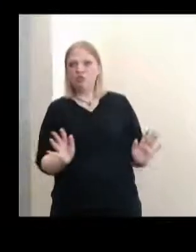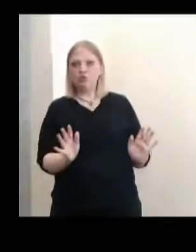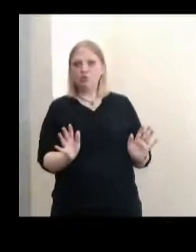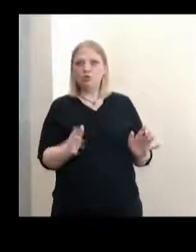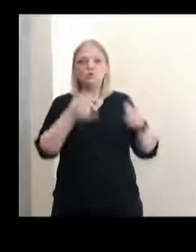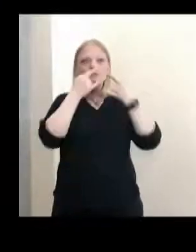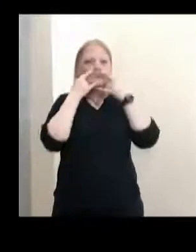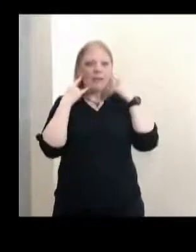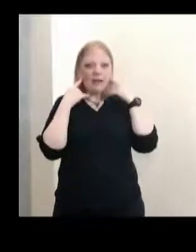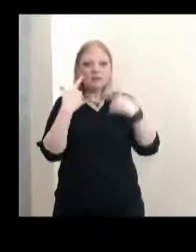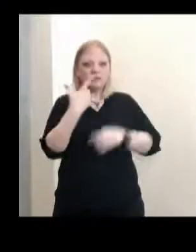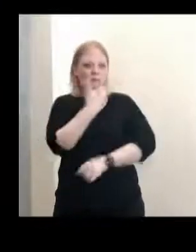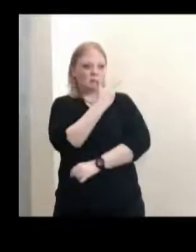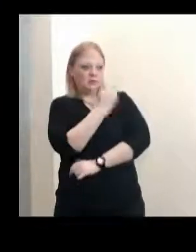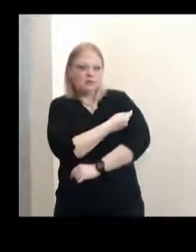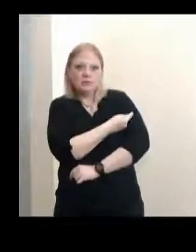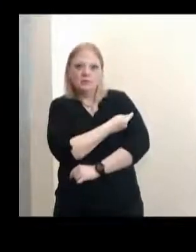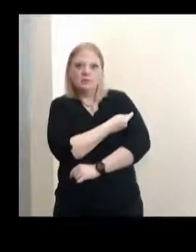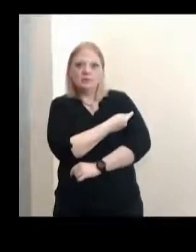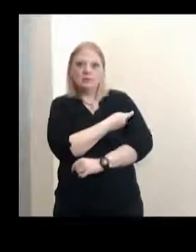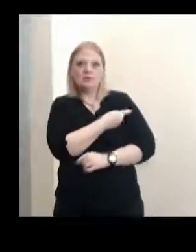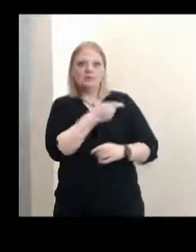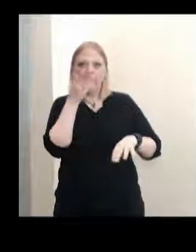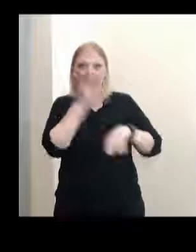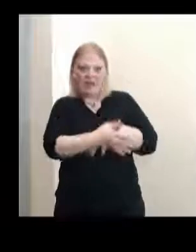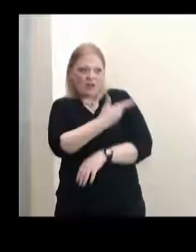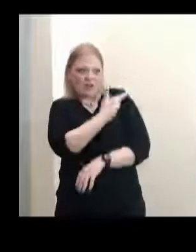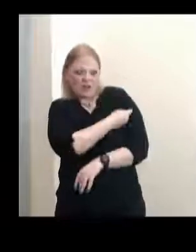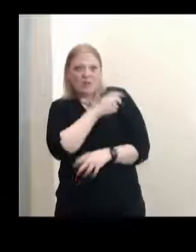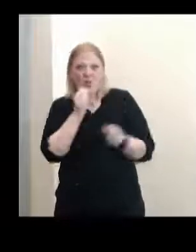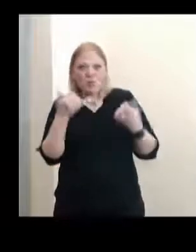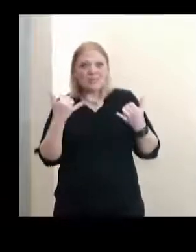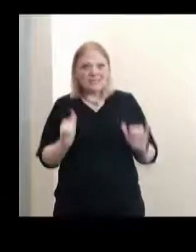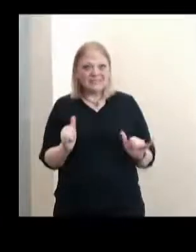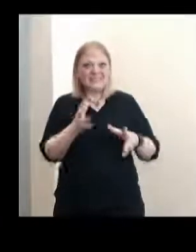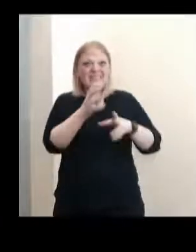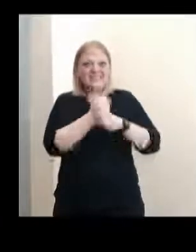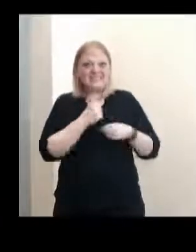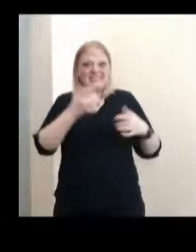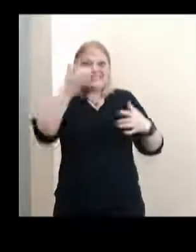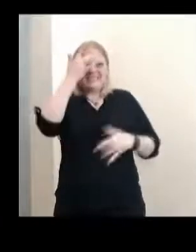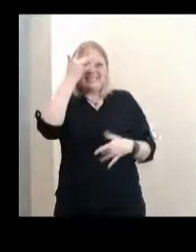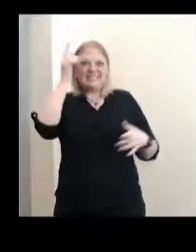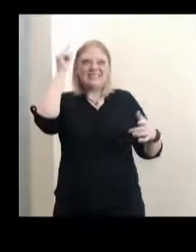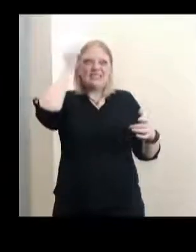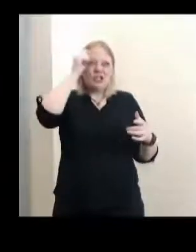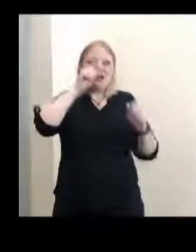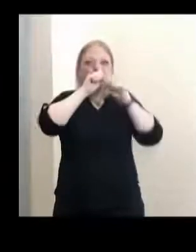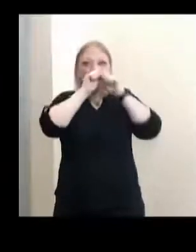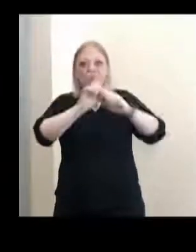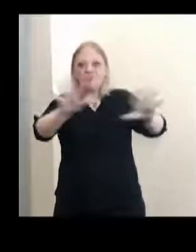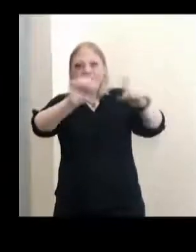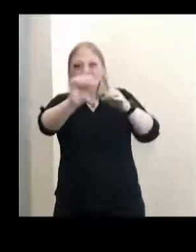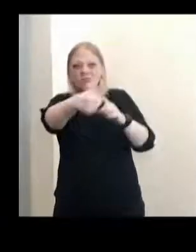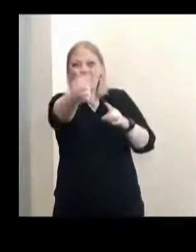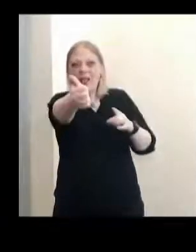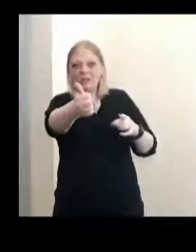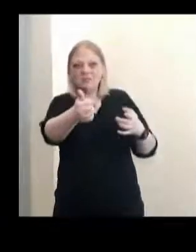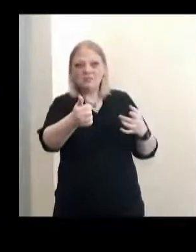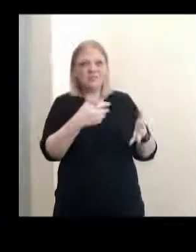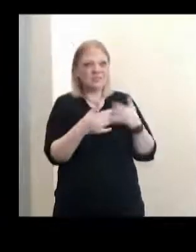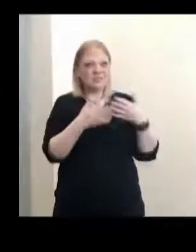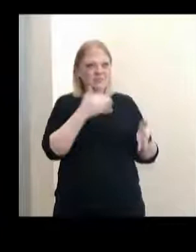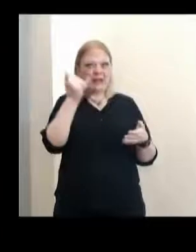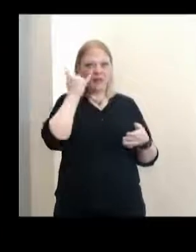get vaccinated. Even when you're vaccinated, you can still catch COVID and theoretically pass it on to someone else, even if you're not sick from